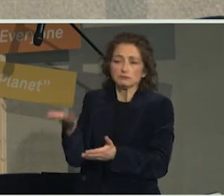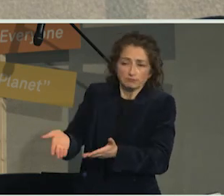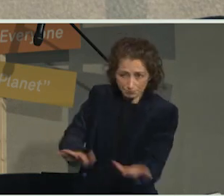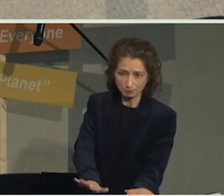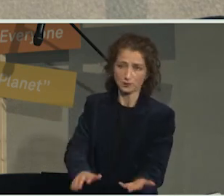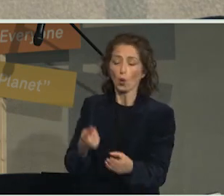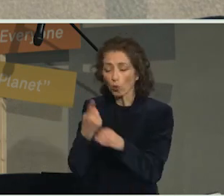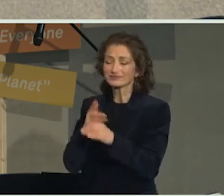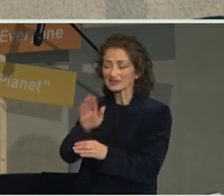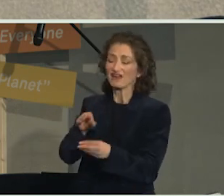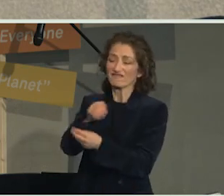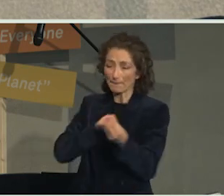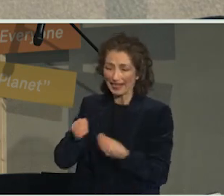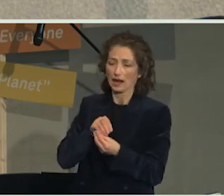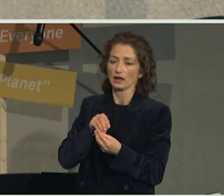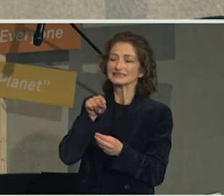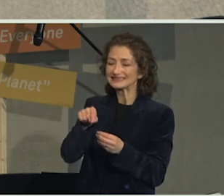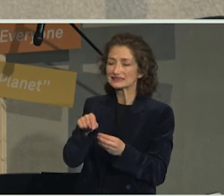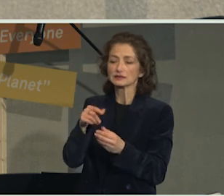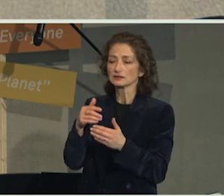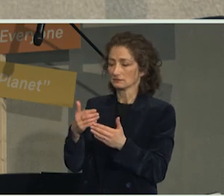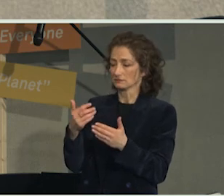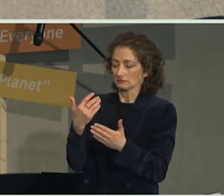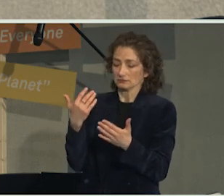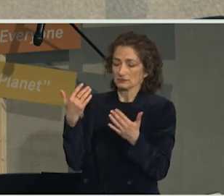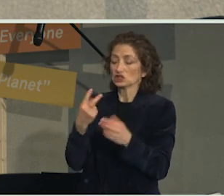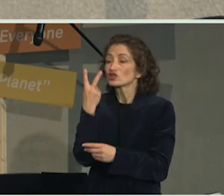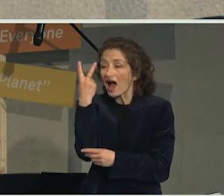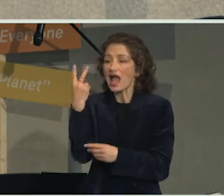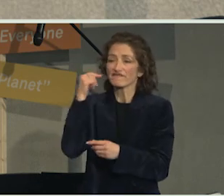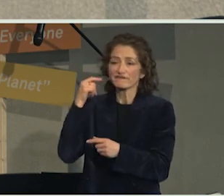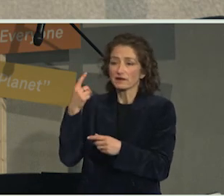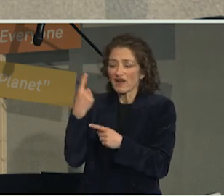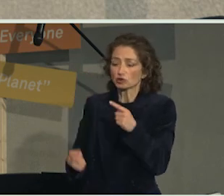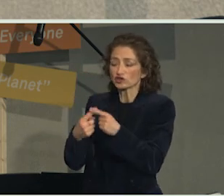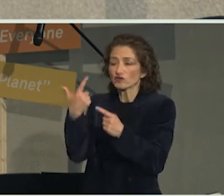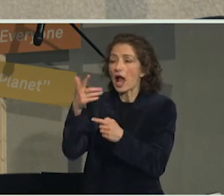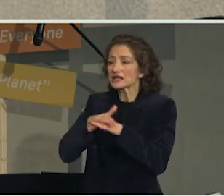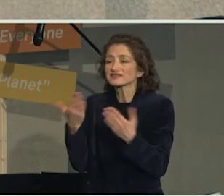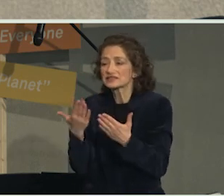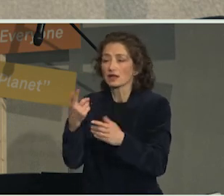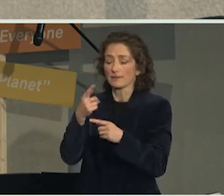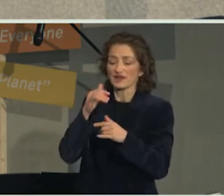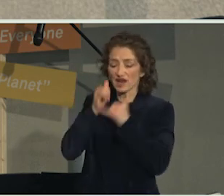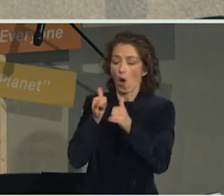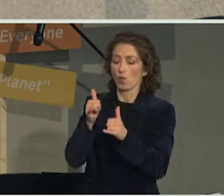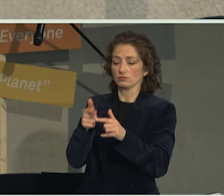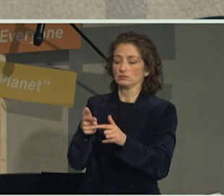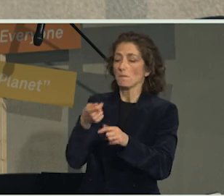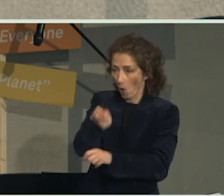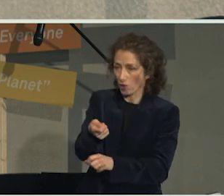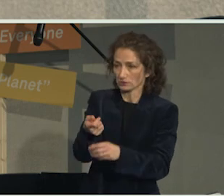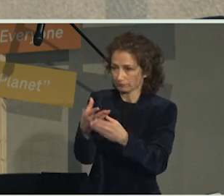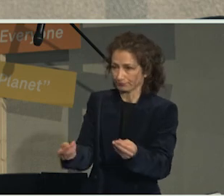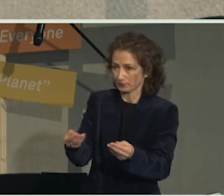families who have basically experienced two losses. The women are killed, but the fact that their daughters or mothers